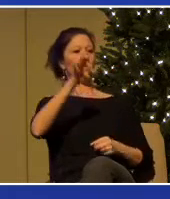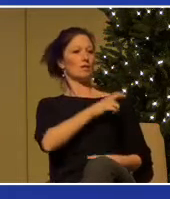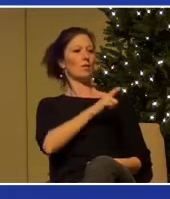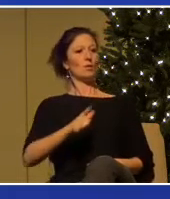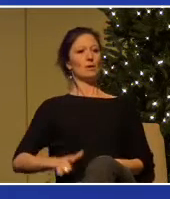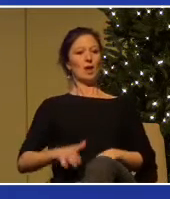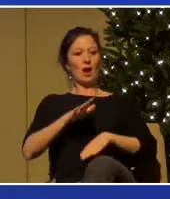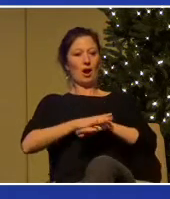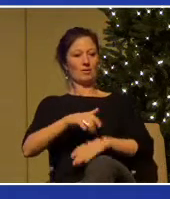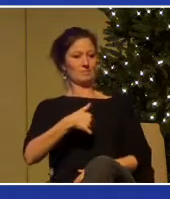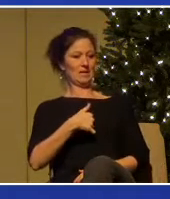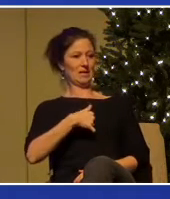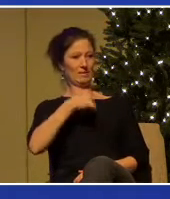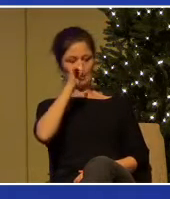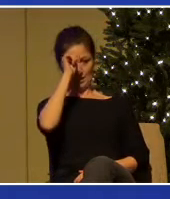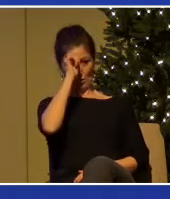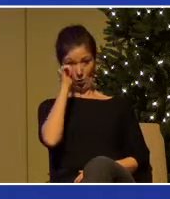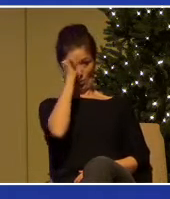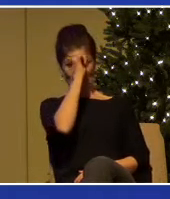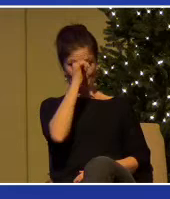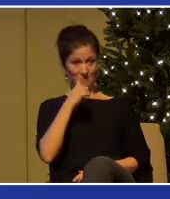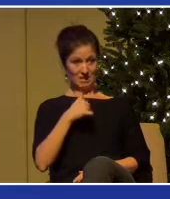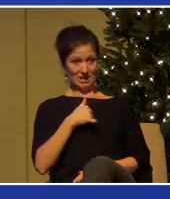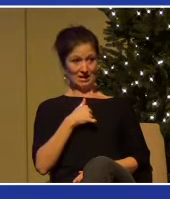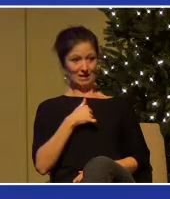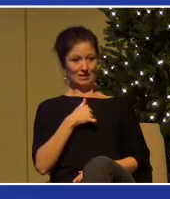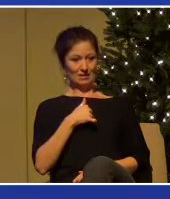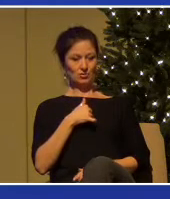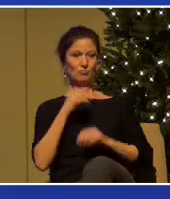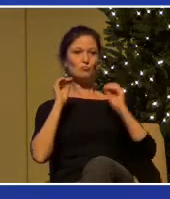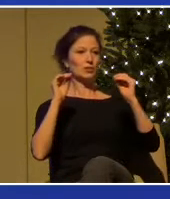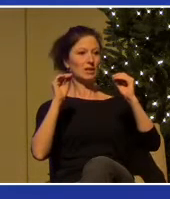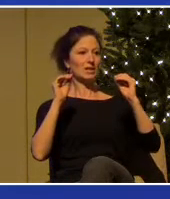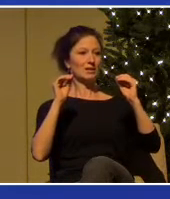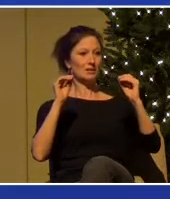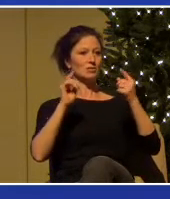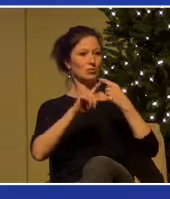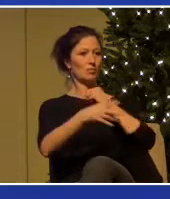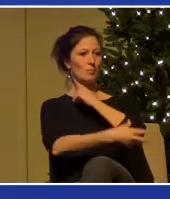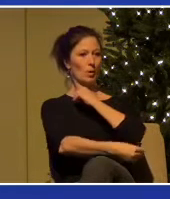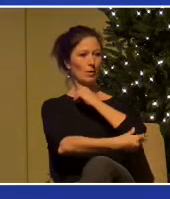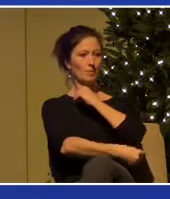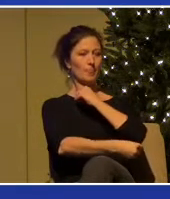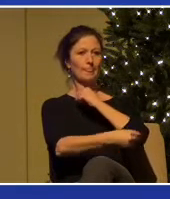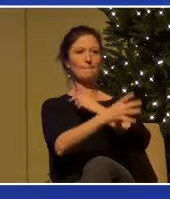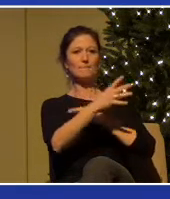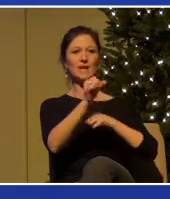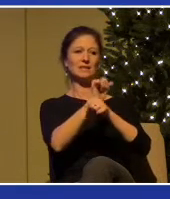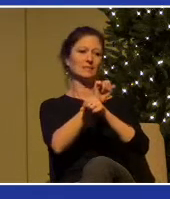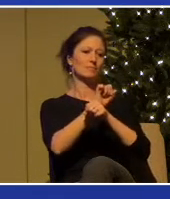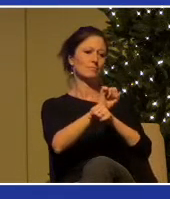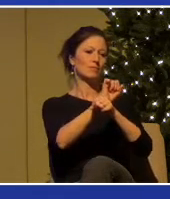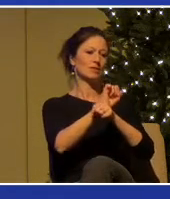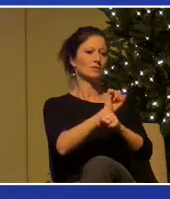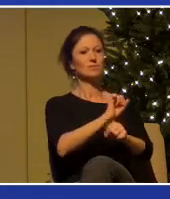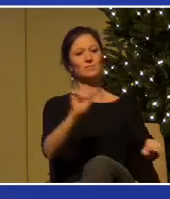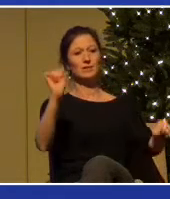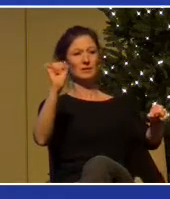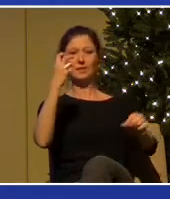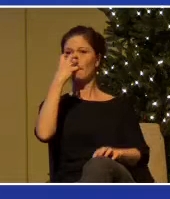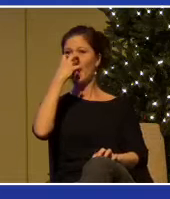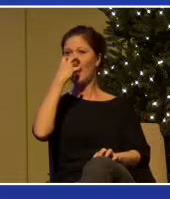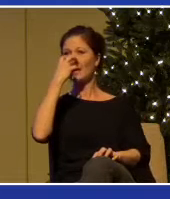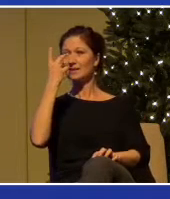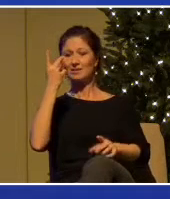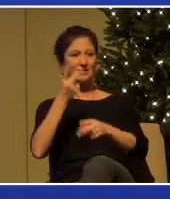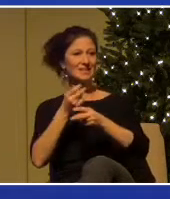he's anointed me to preach good news to the poor. He has sent me to proclaim freedom for the prisoners and recovery of sight for the blind, to release